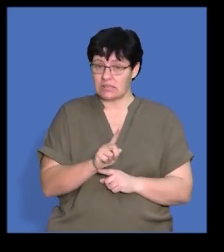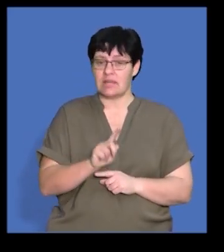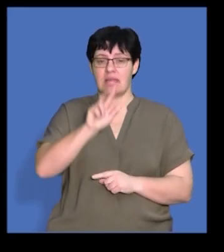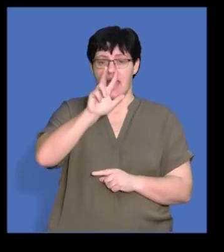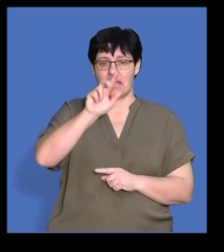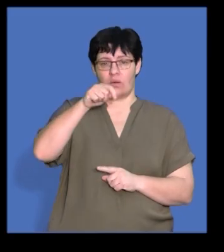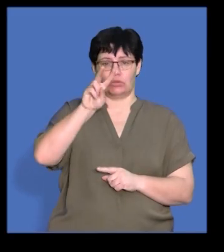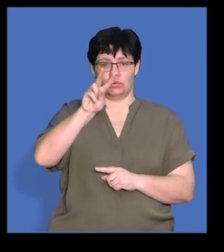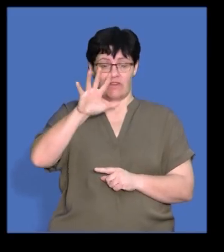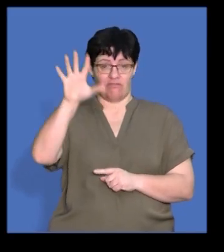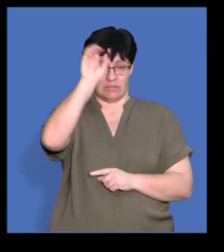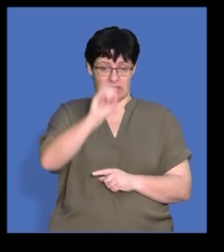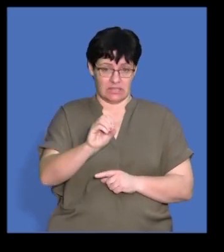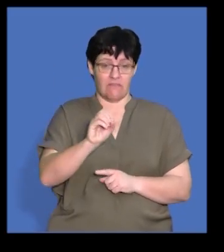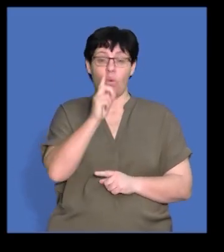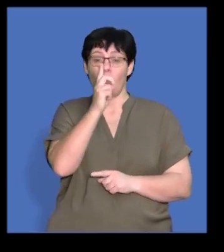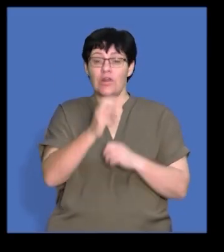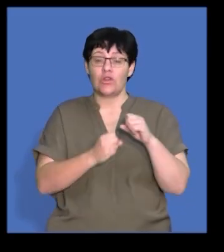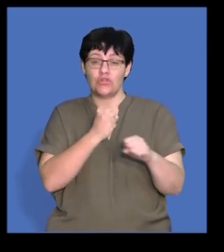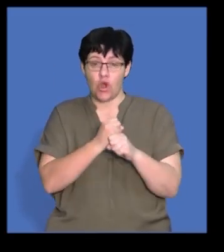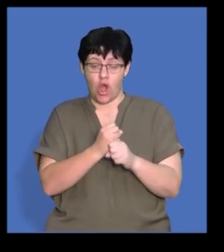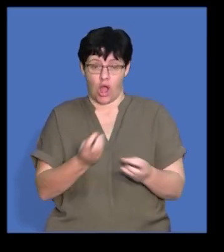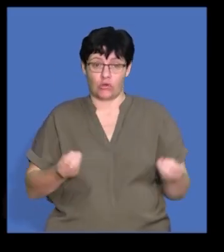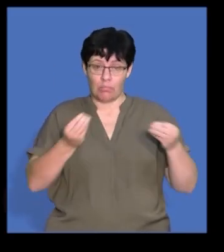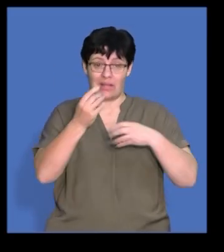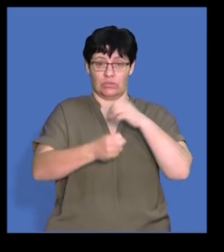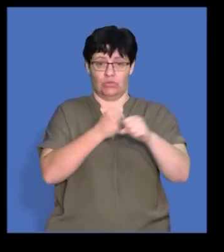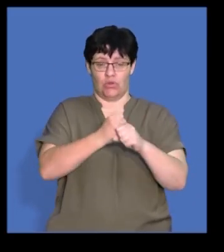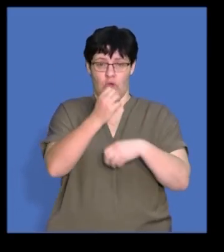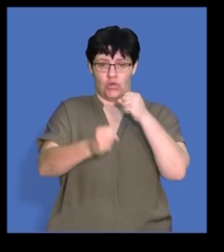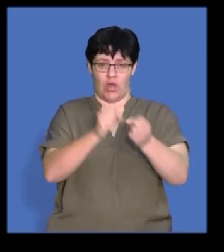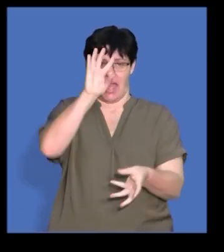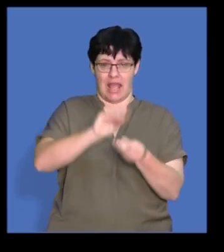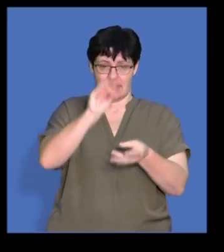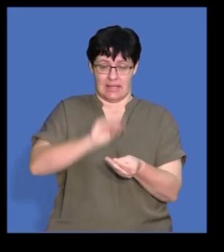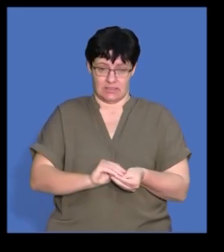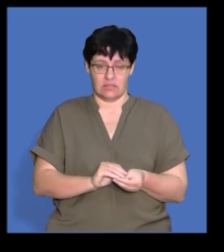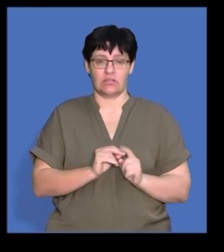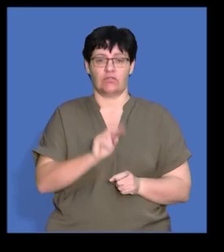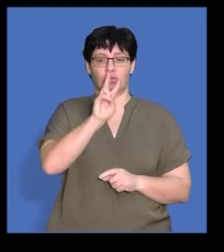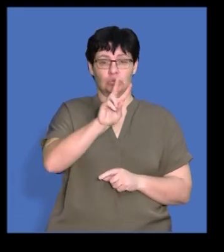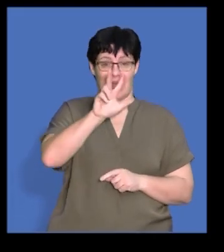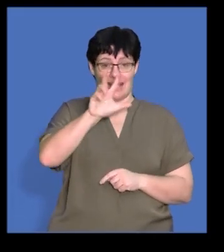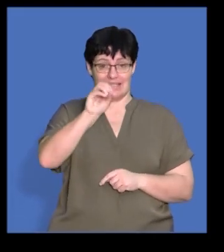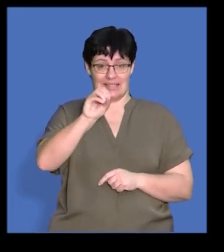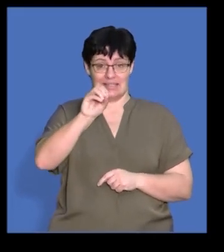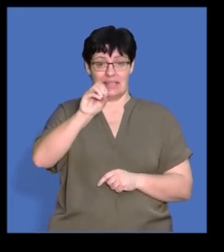is 8.25% per annum compounded annually. So remember we had our 280,000